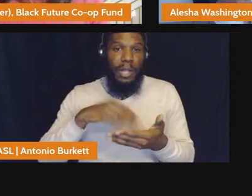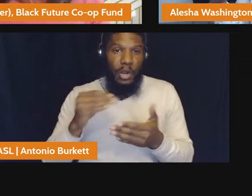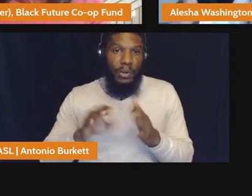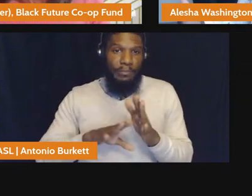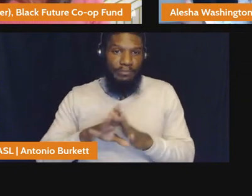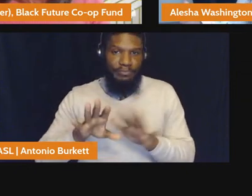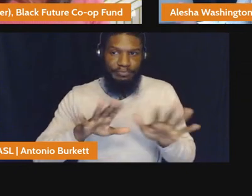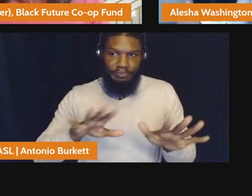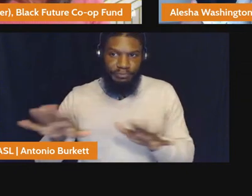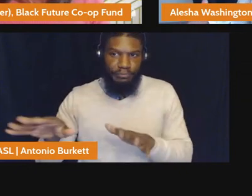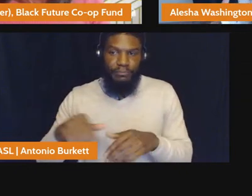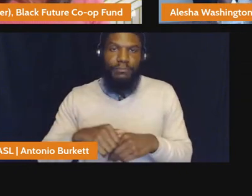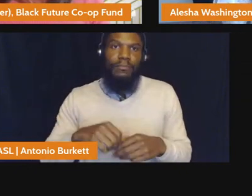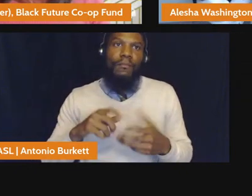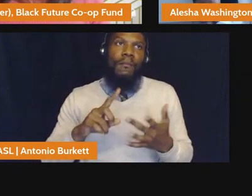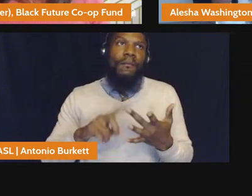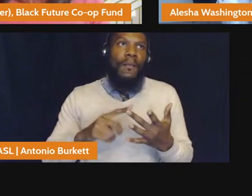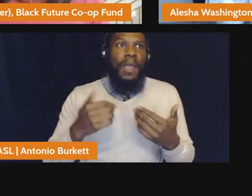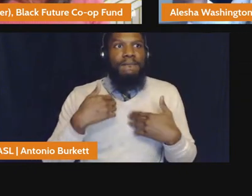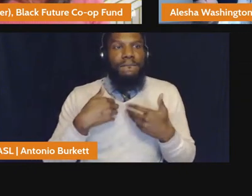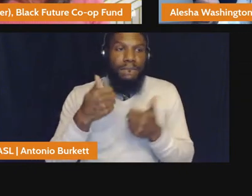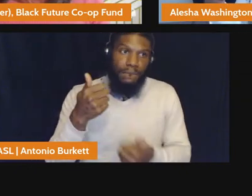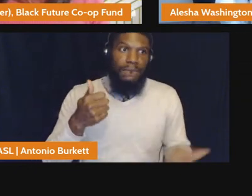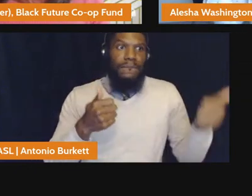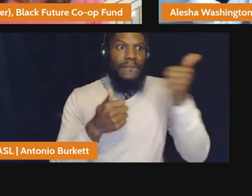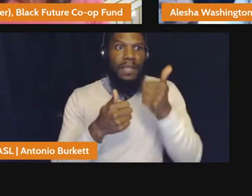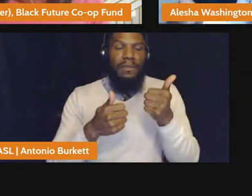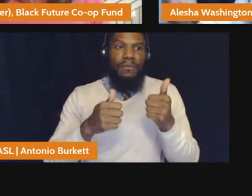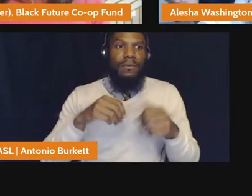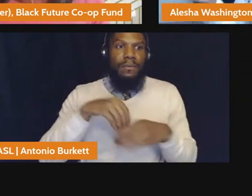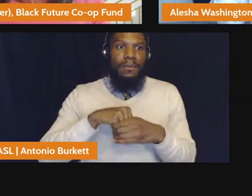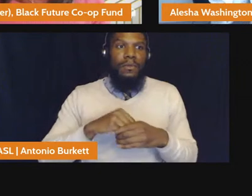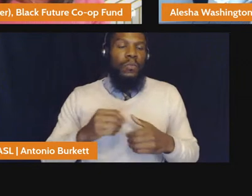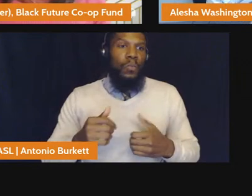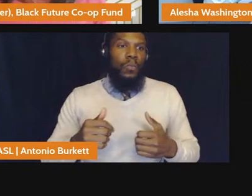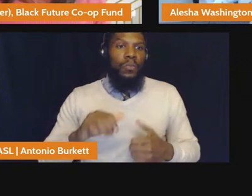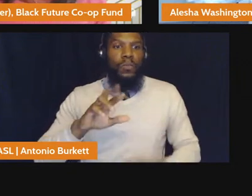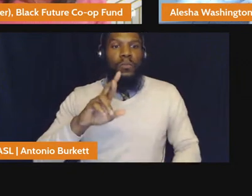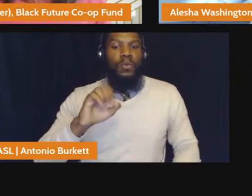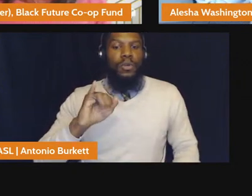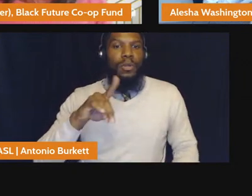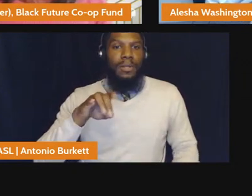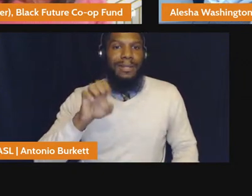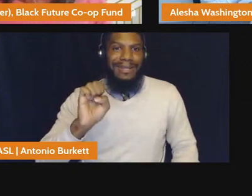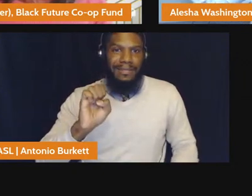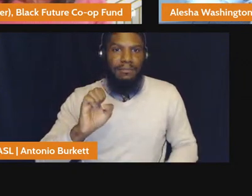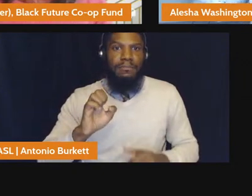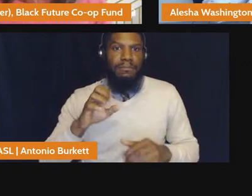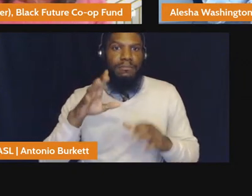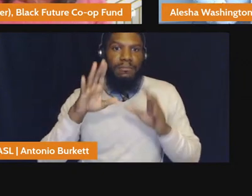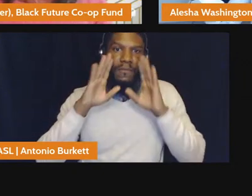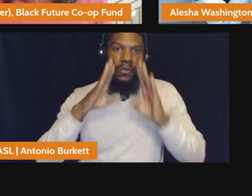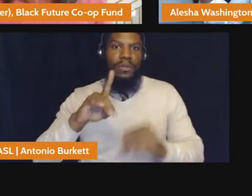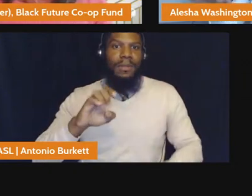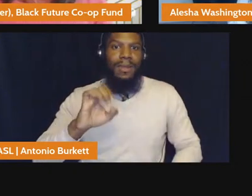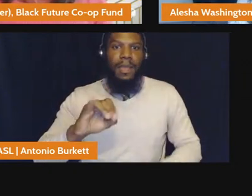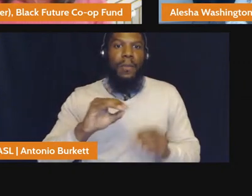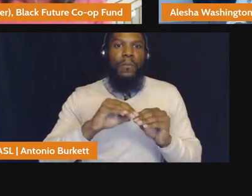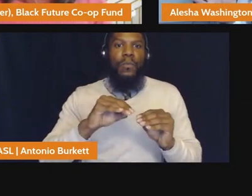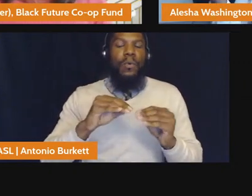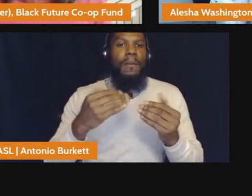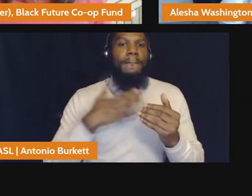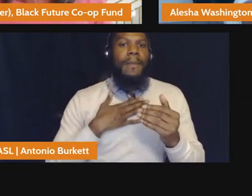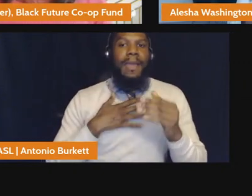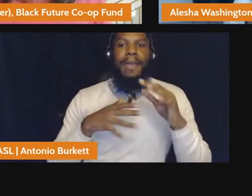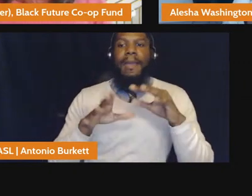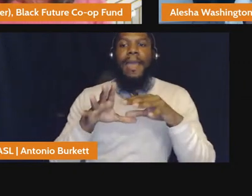then I have an executive in residence who focuses in on racial equity and inclusion. That's more my external thought leader and partner,